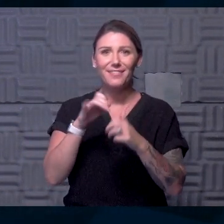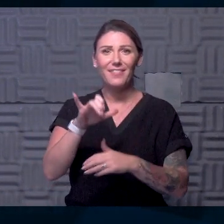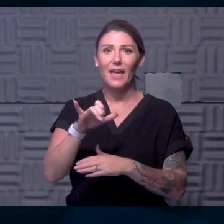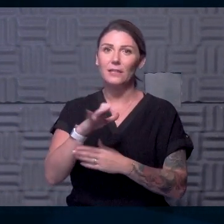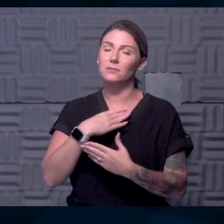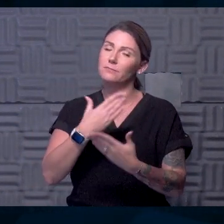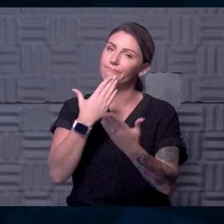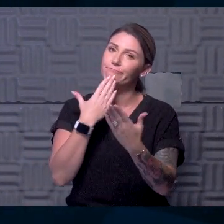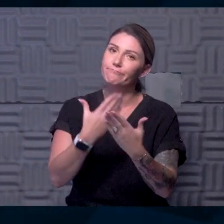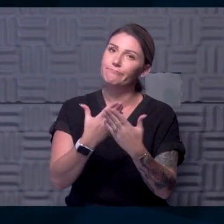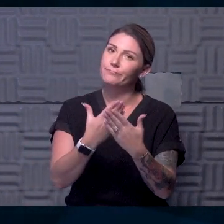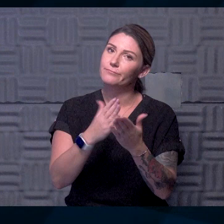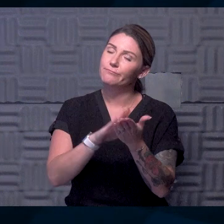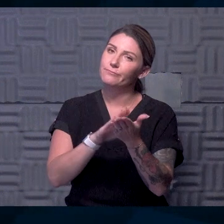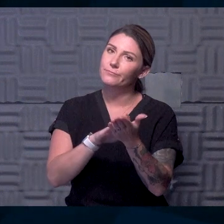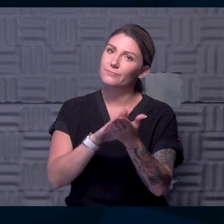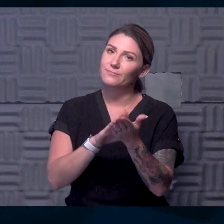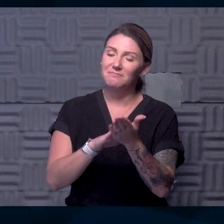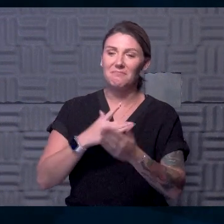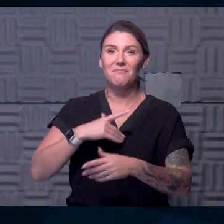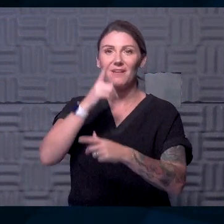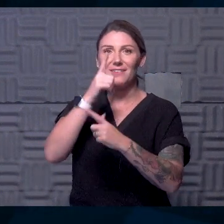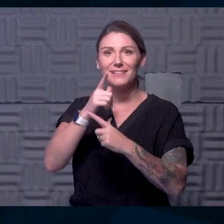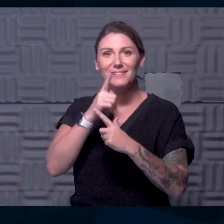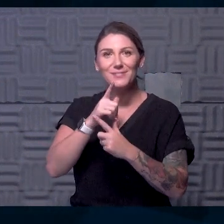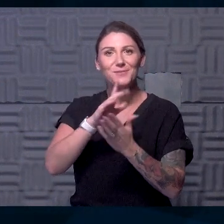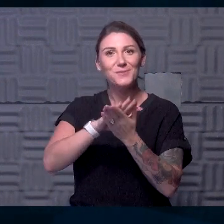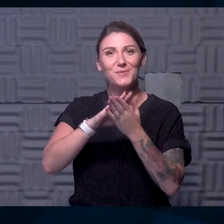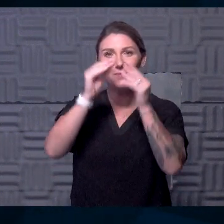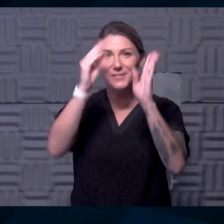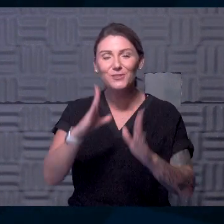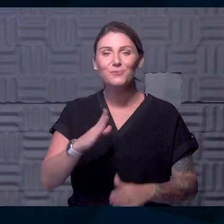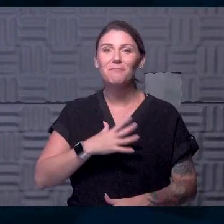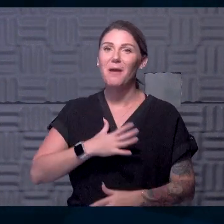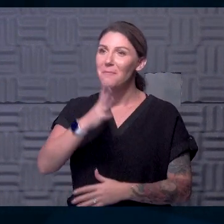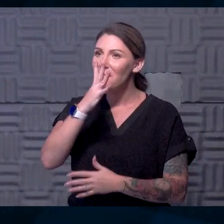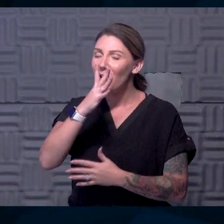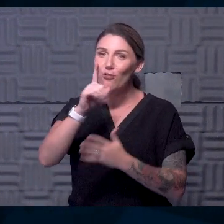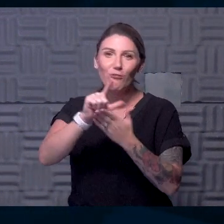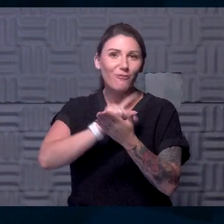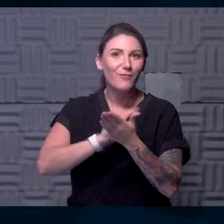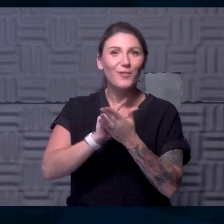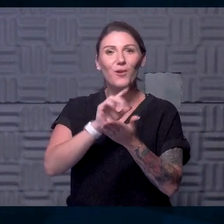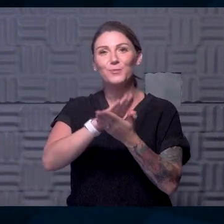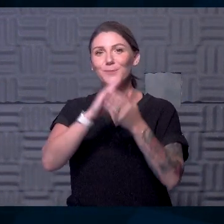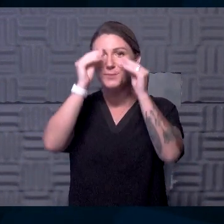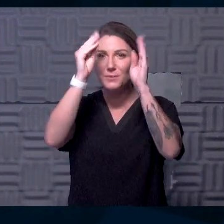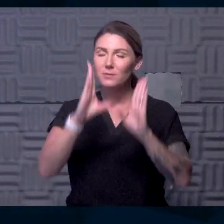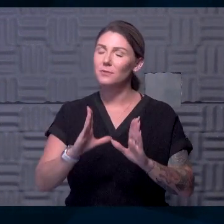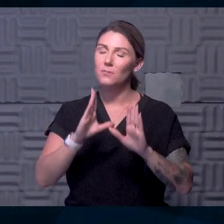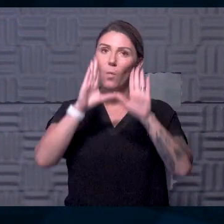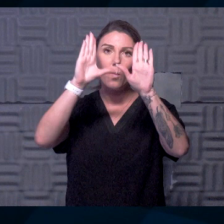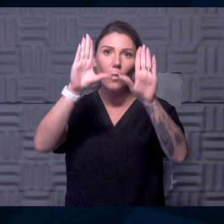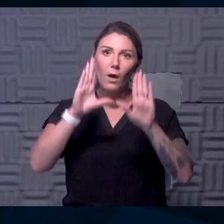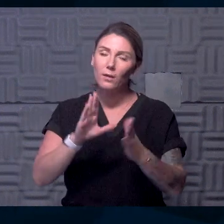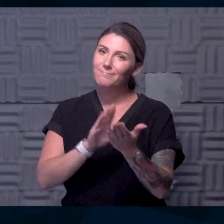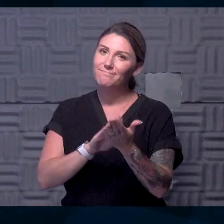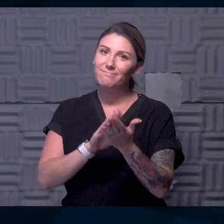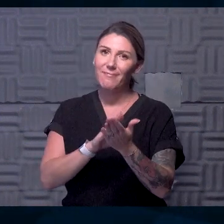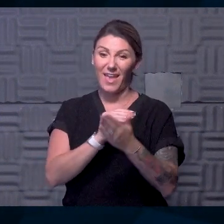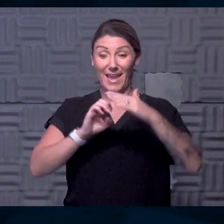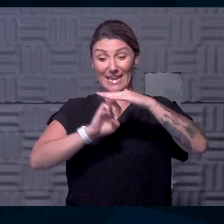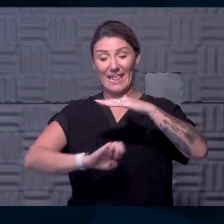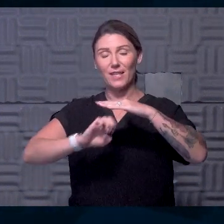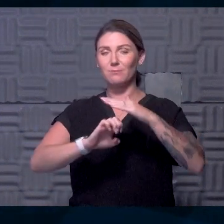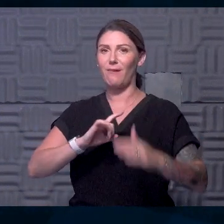off to you for taking that on. My sister was a school teacher. My mother-in-law is a school teacher. What a great thing. And elementary ed